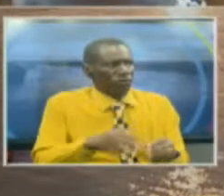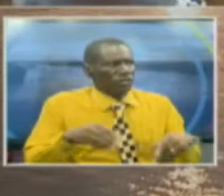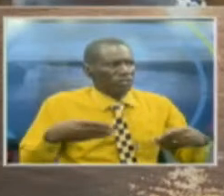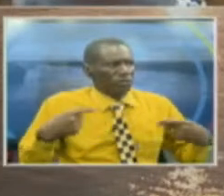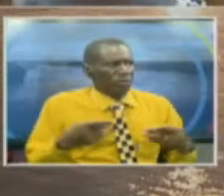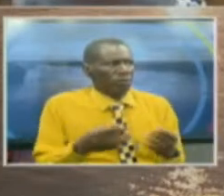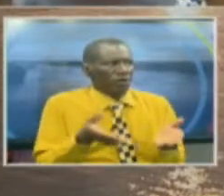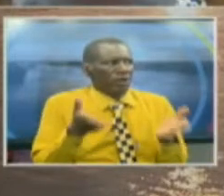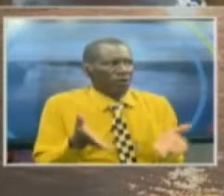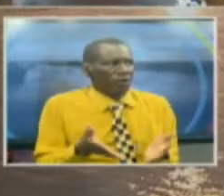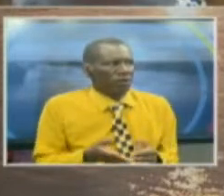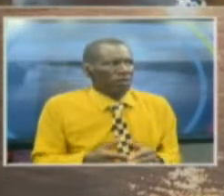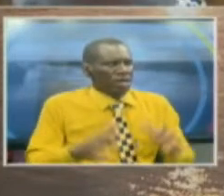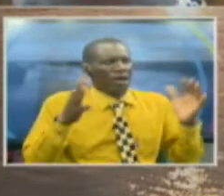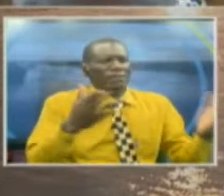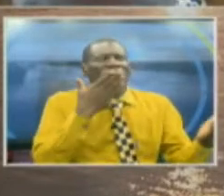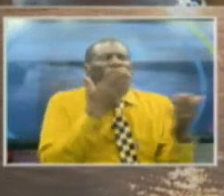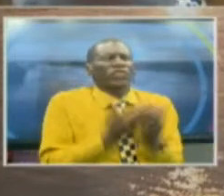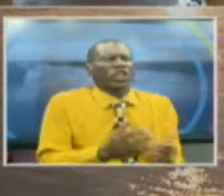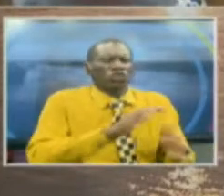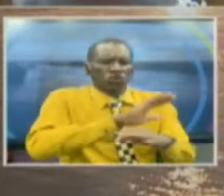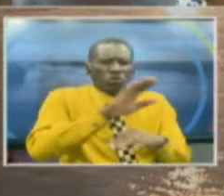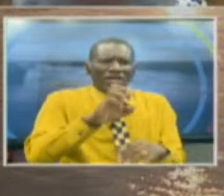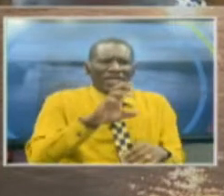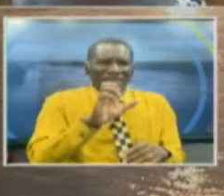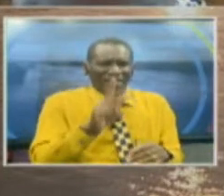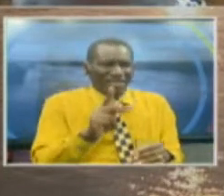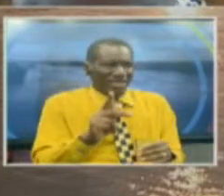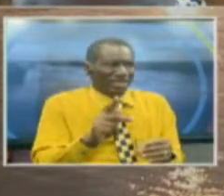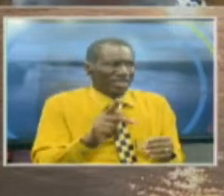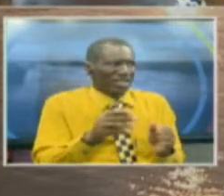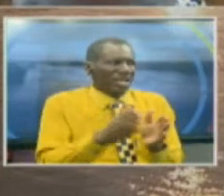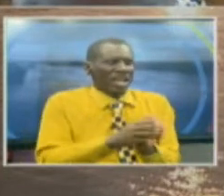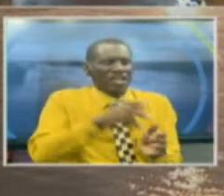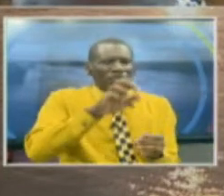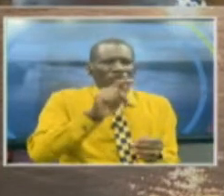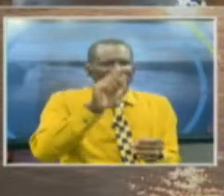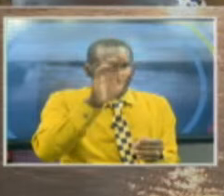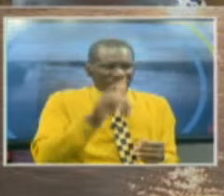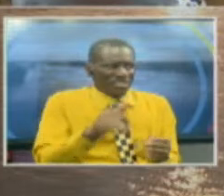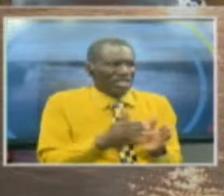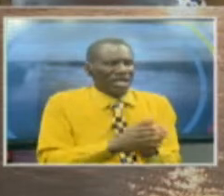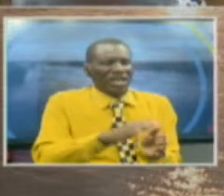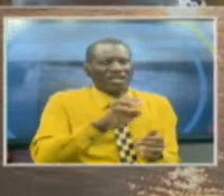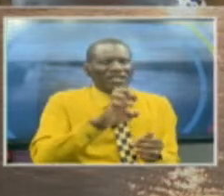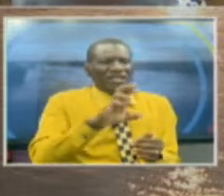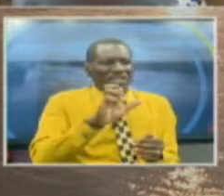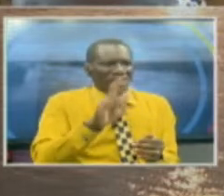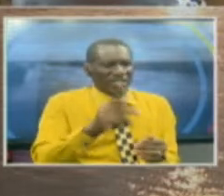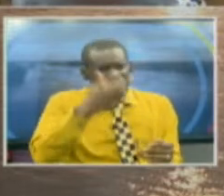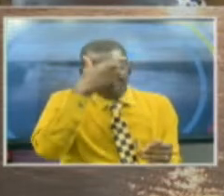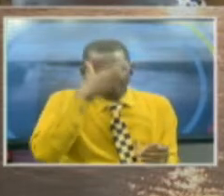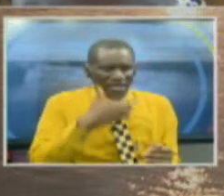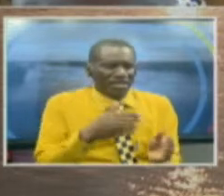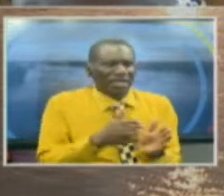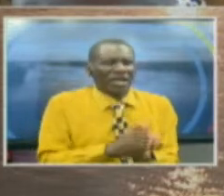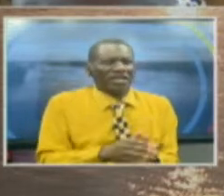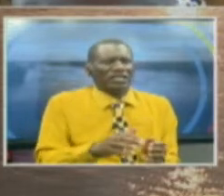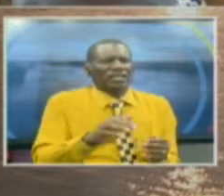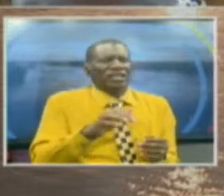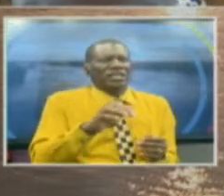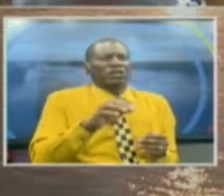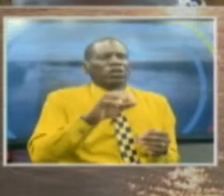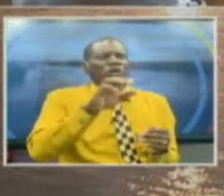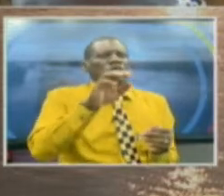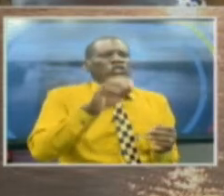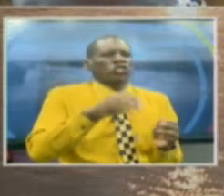disability, a big thank you to Eric Gondi and Purity Mokami. And Eric is visually impaired. John and Susanna Mori